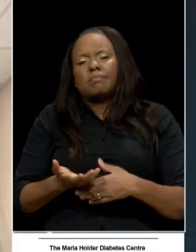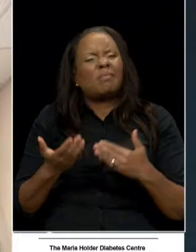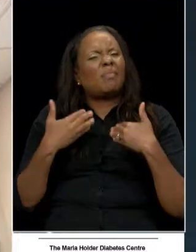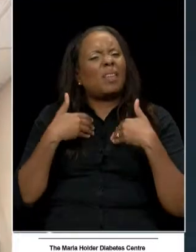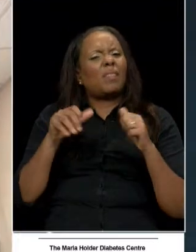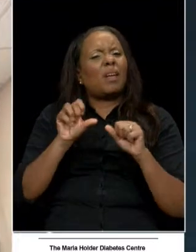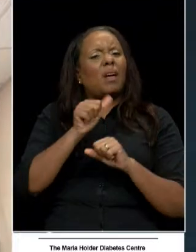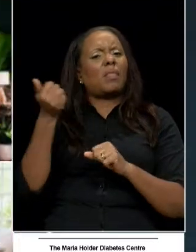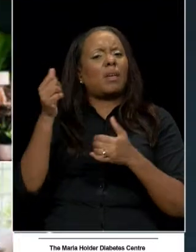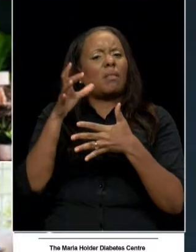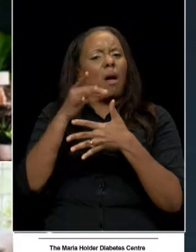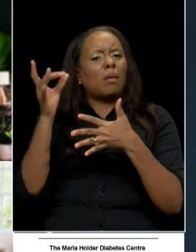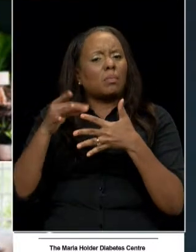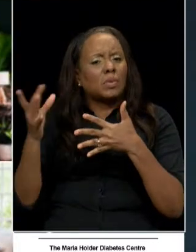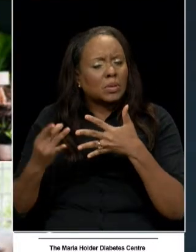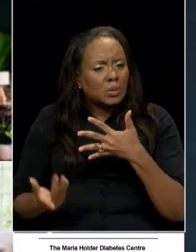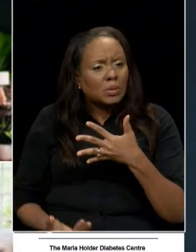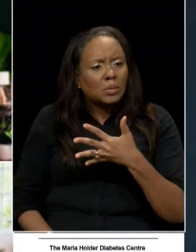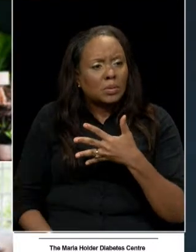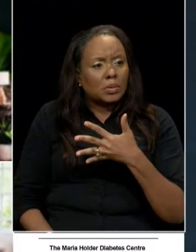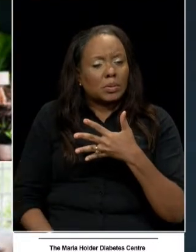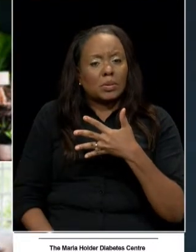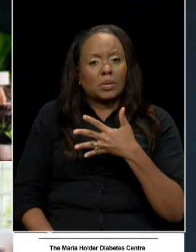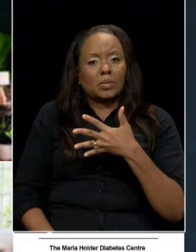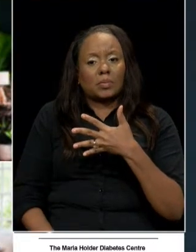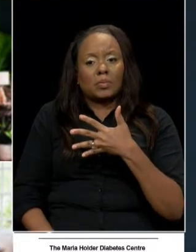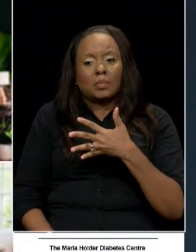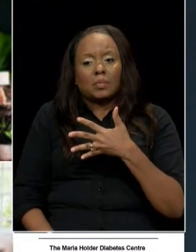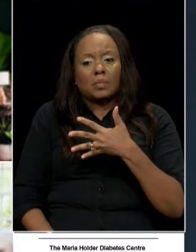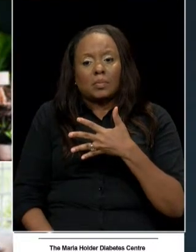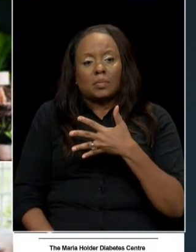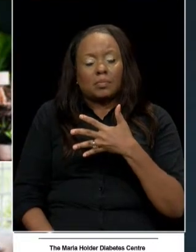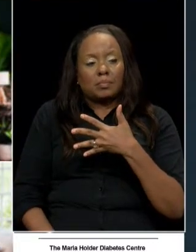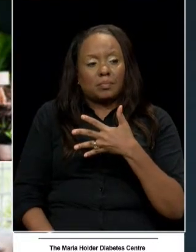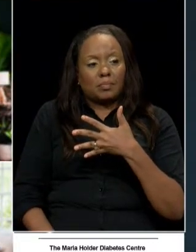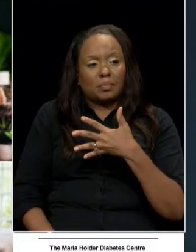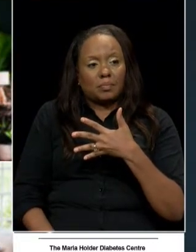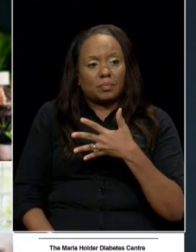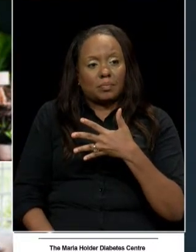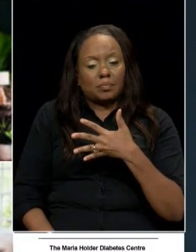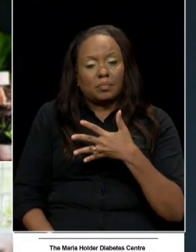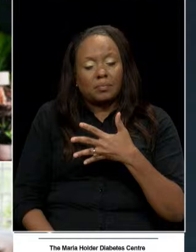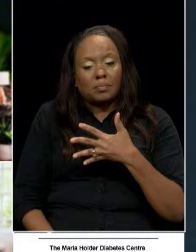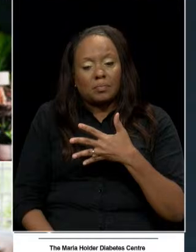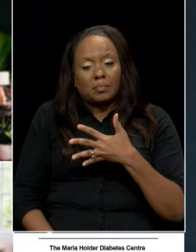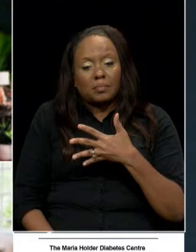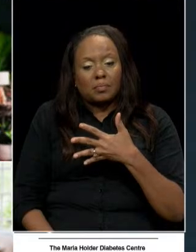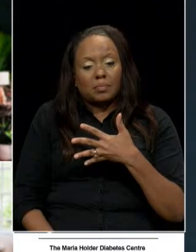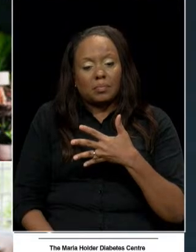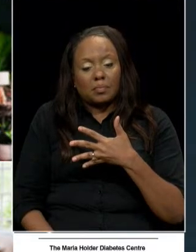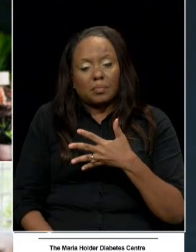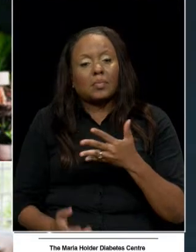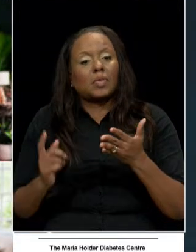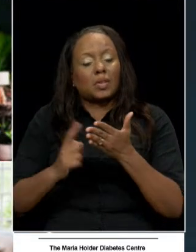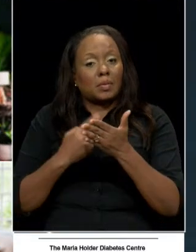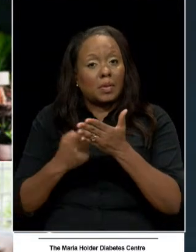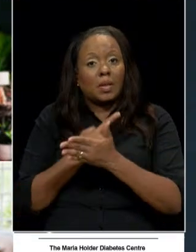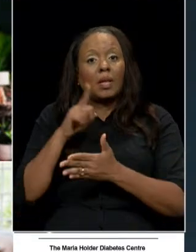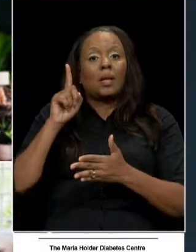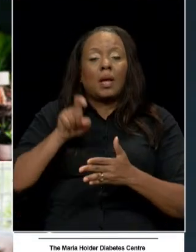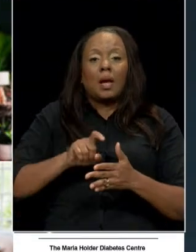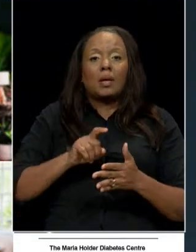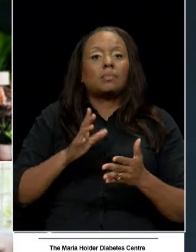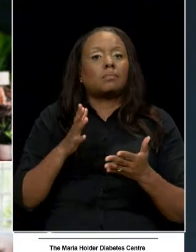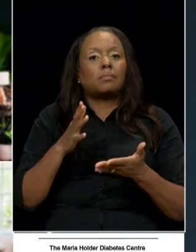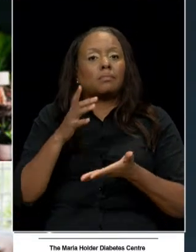available. Desperately working with my pharmacy colleagues to give some other options, including intracavernosal therapies, their topical agents as